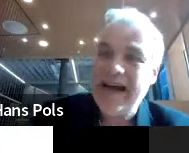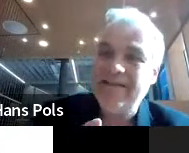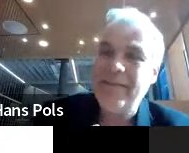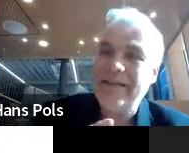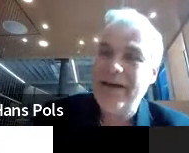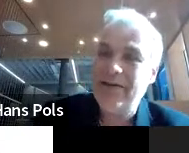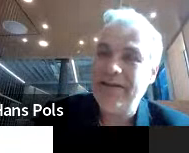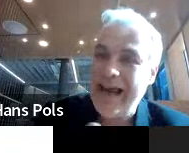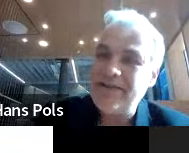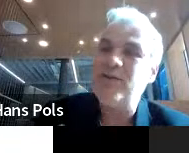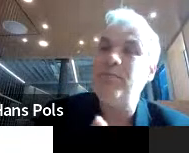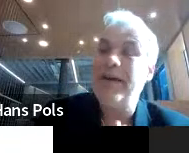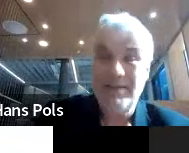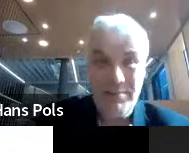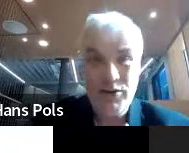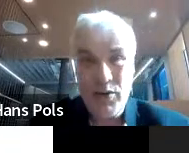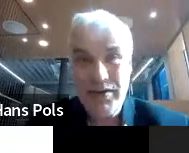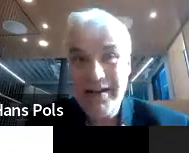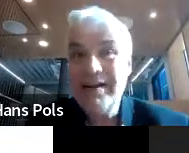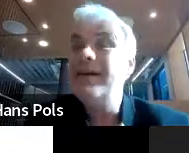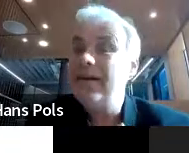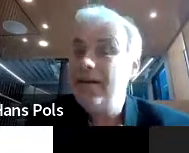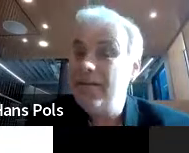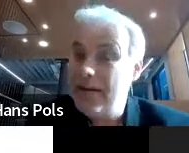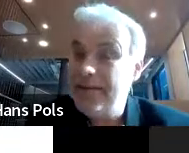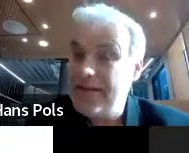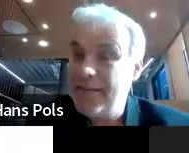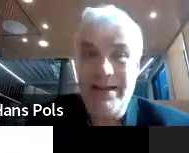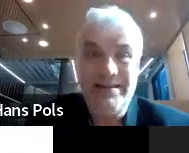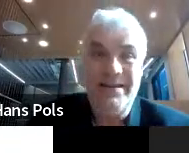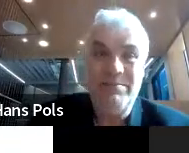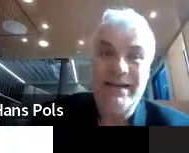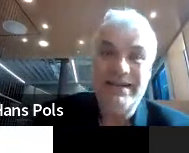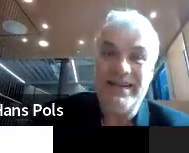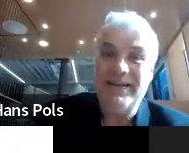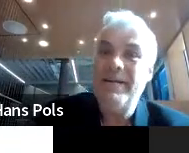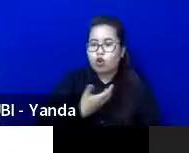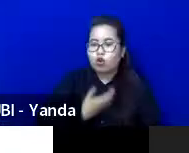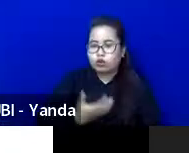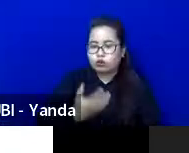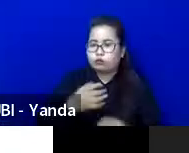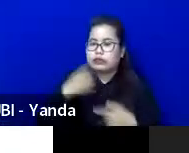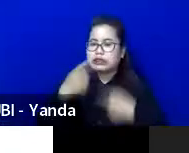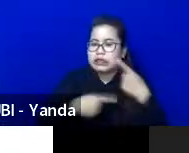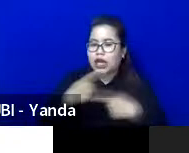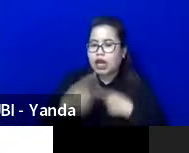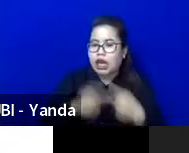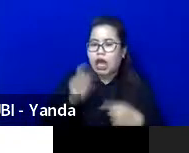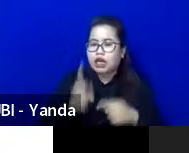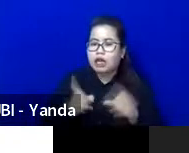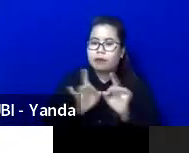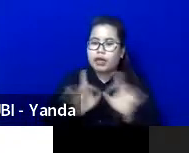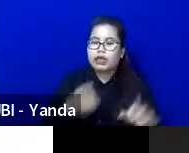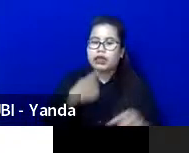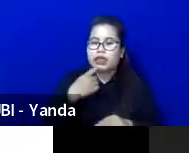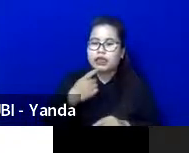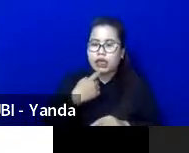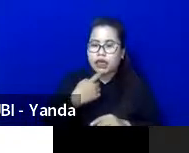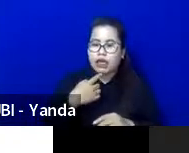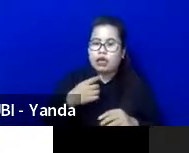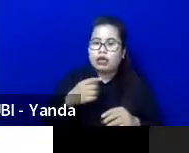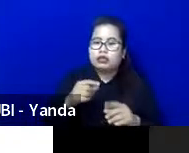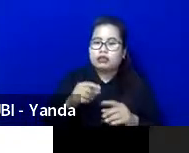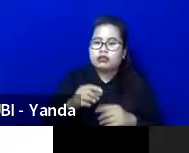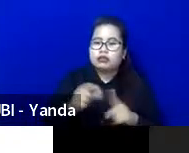about psychiatry and mental health care as compared to most other disciplines in medicine. That is, normally people go to